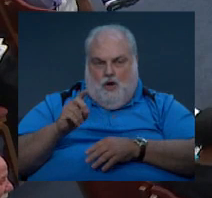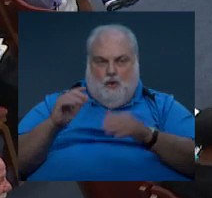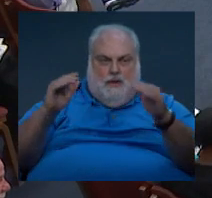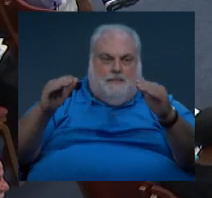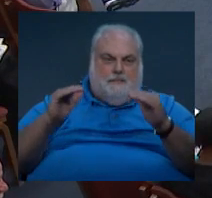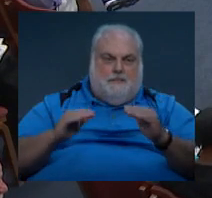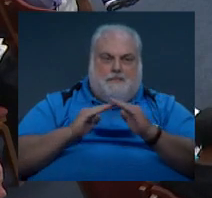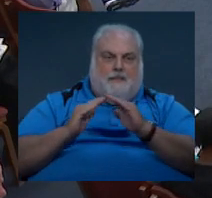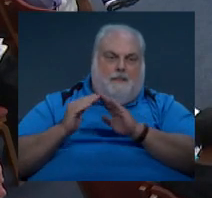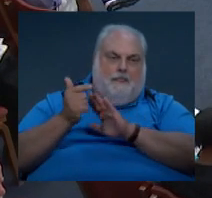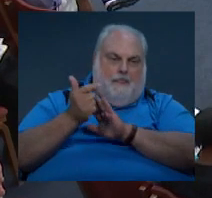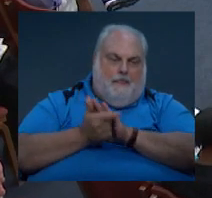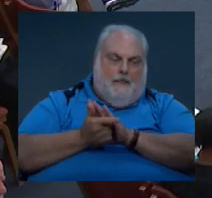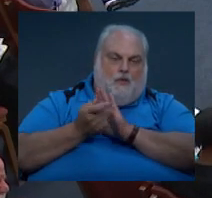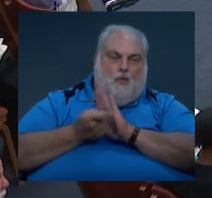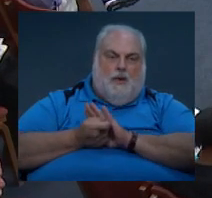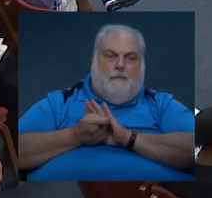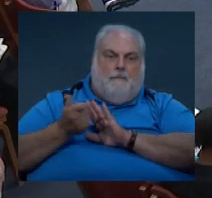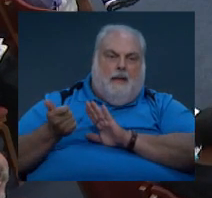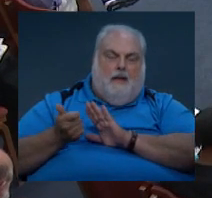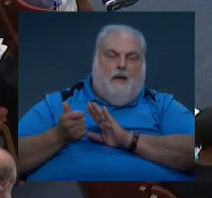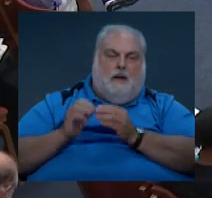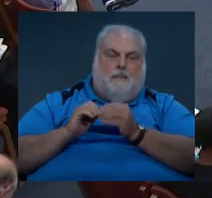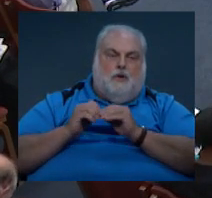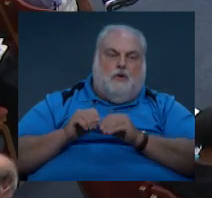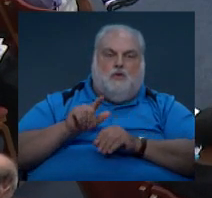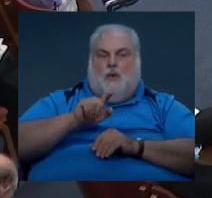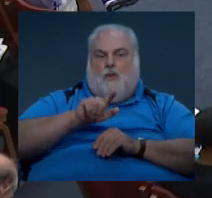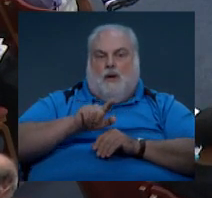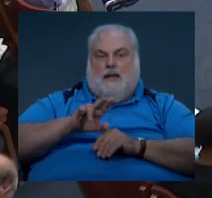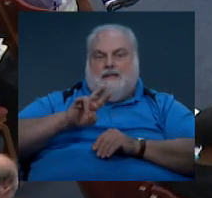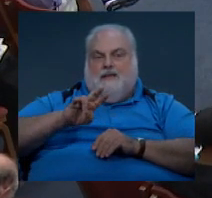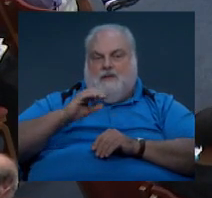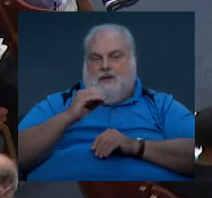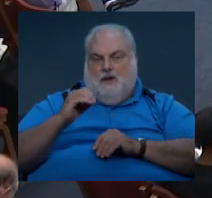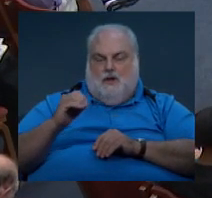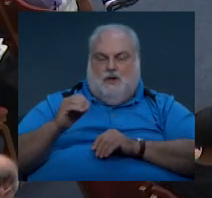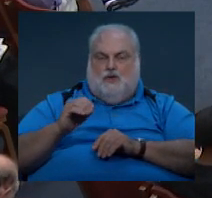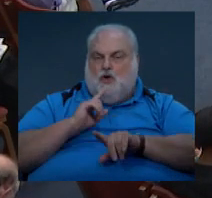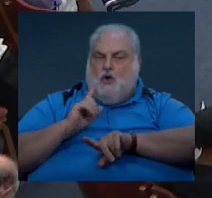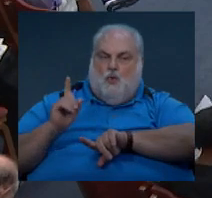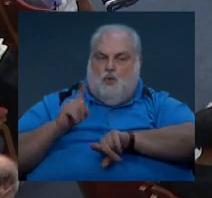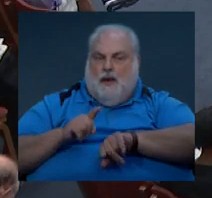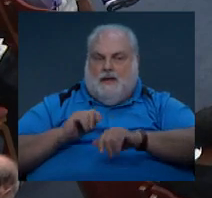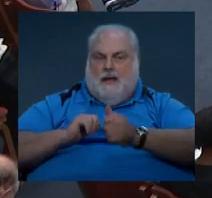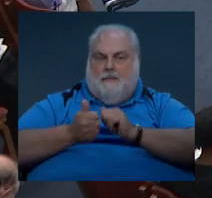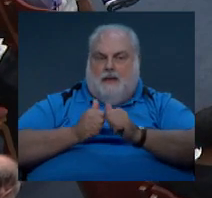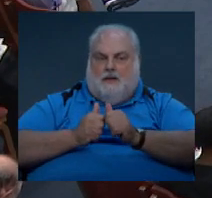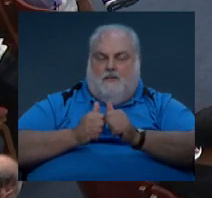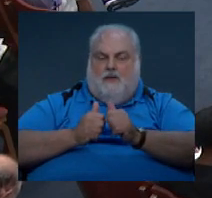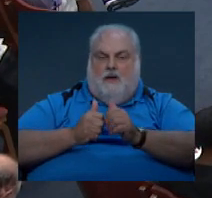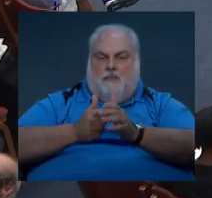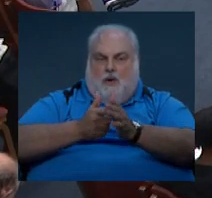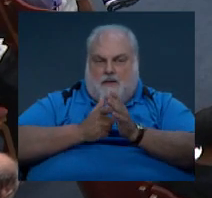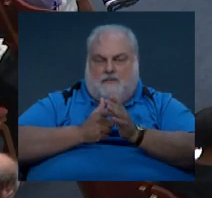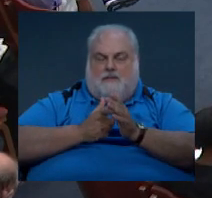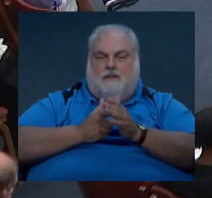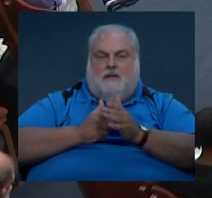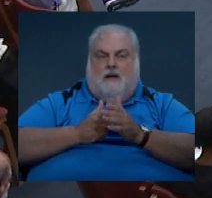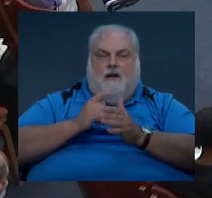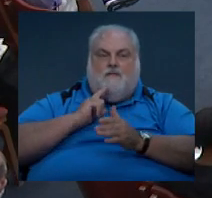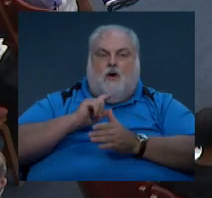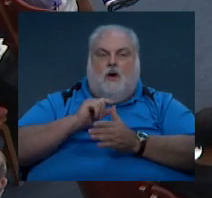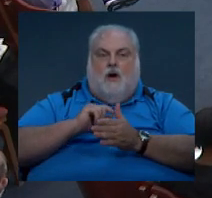Boulevard. An ordinance to repeal Little Rock, Arkansas ordinance number 21,700 to direct a competitive selection process began